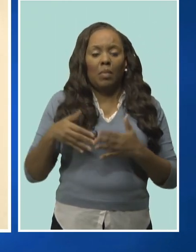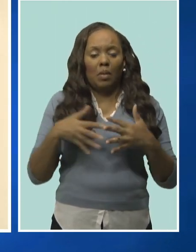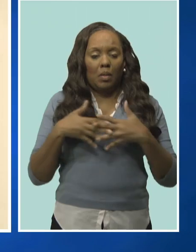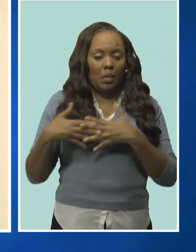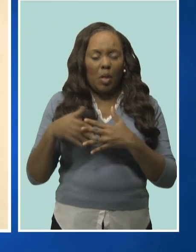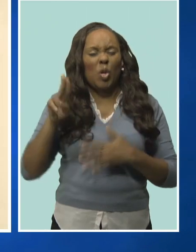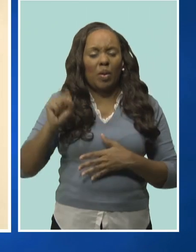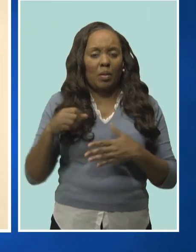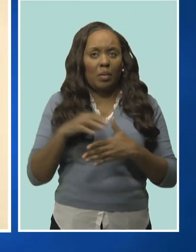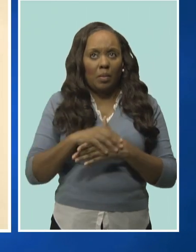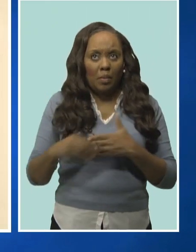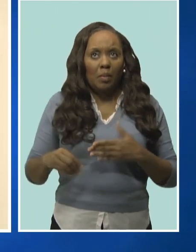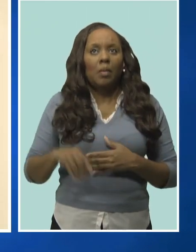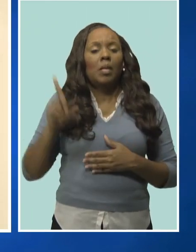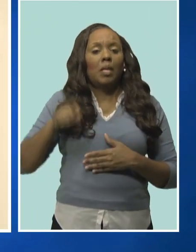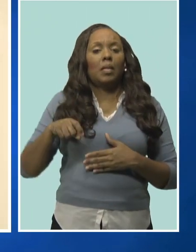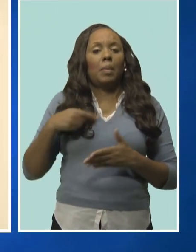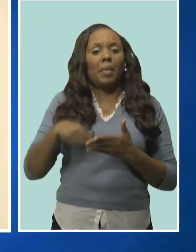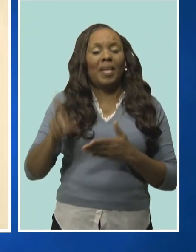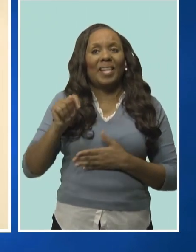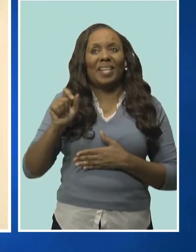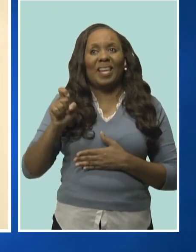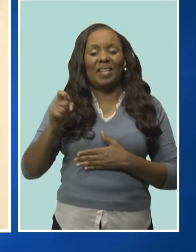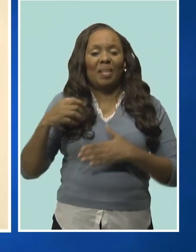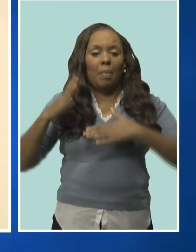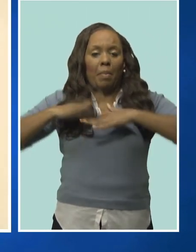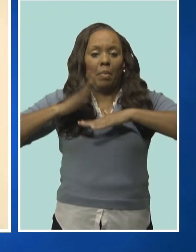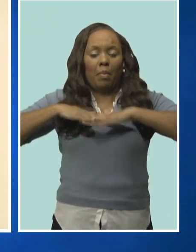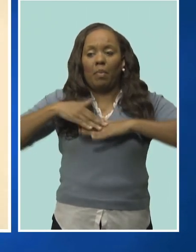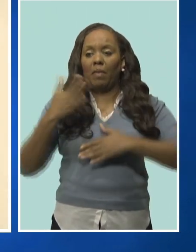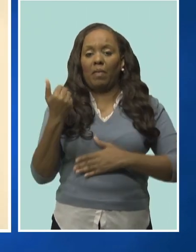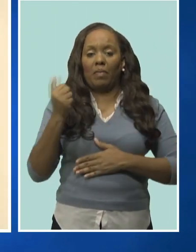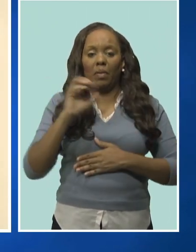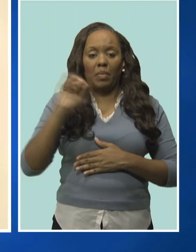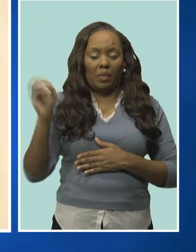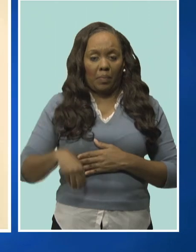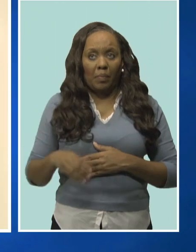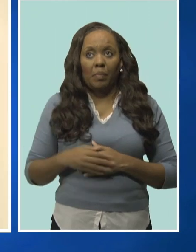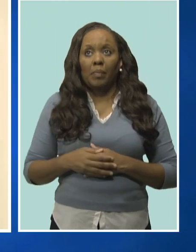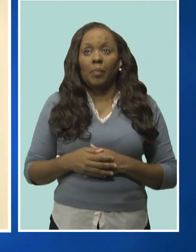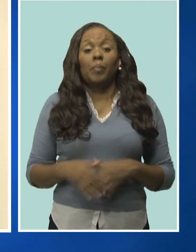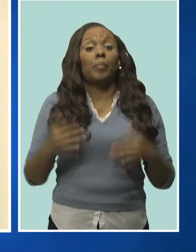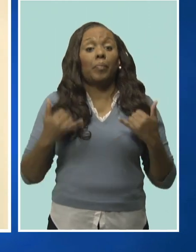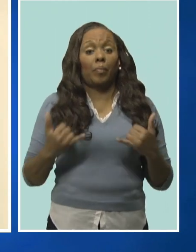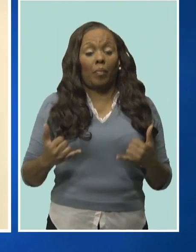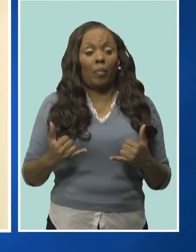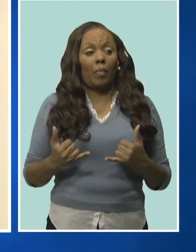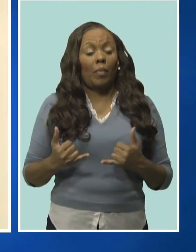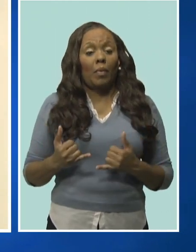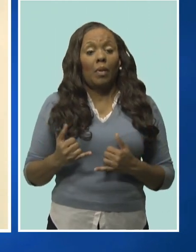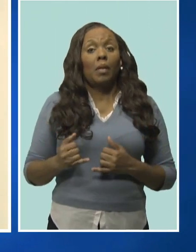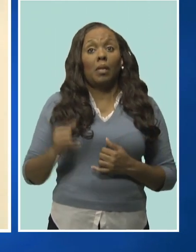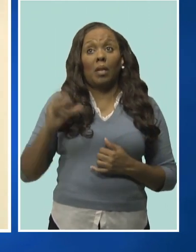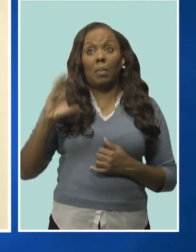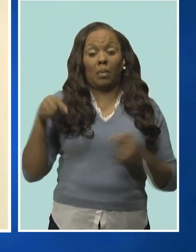rules, to be taxed at a minimum of 15% globally. Now, currently, for those entities in Barbados, much of those